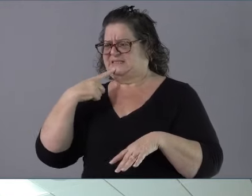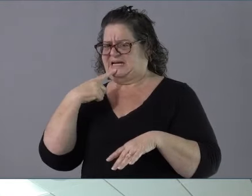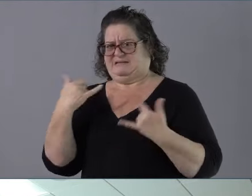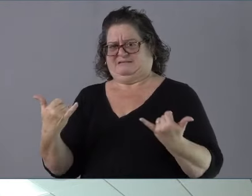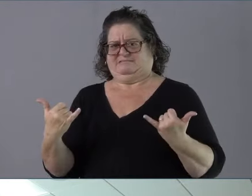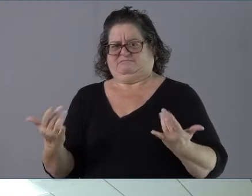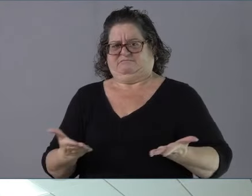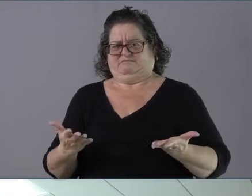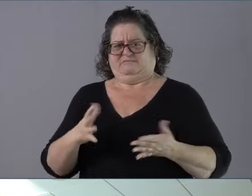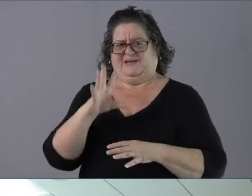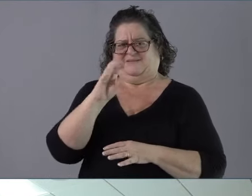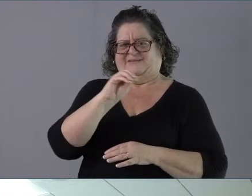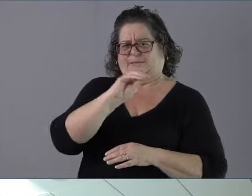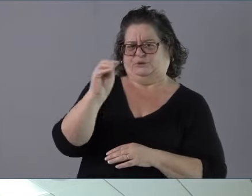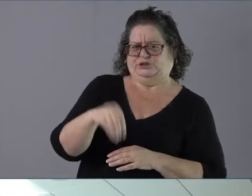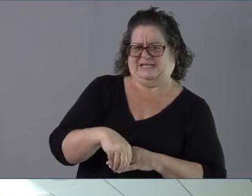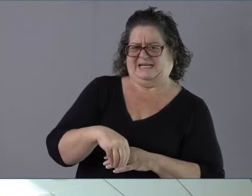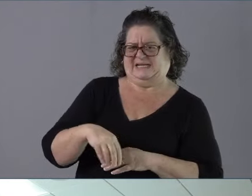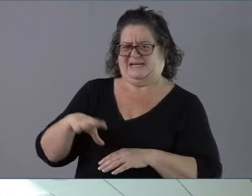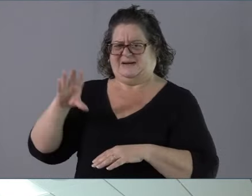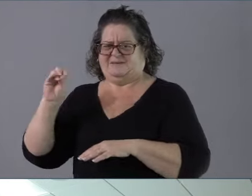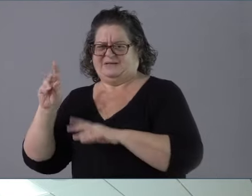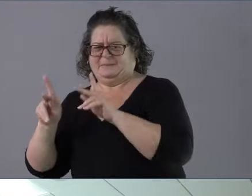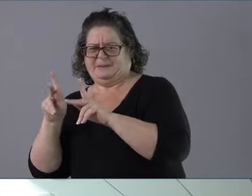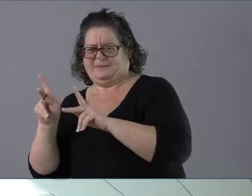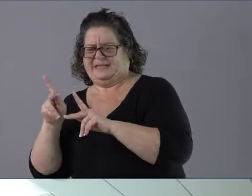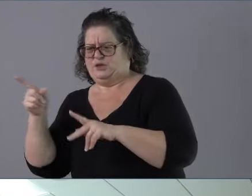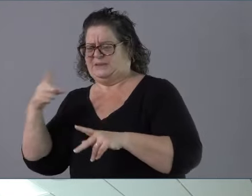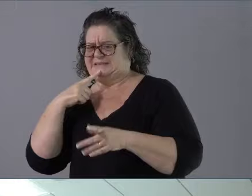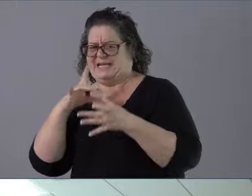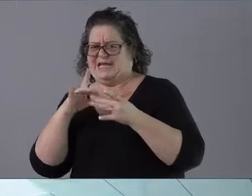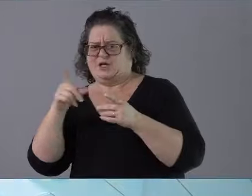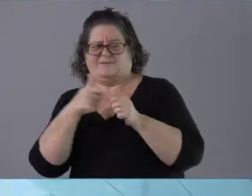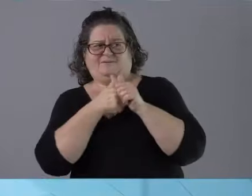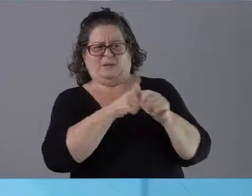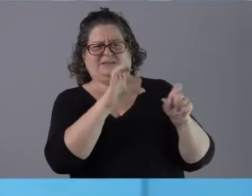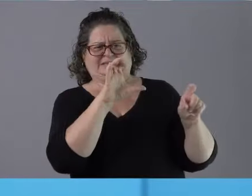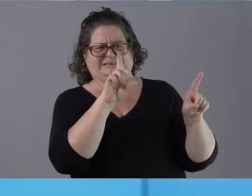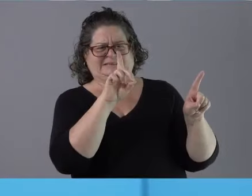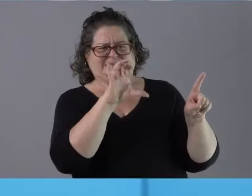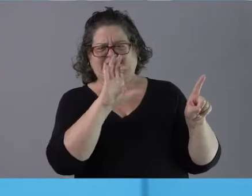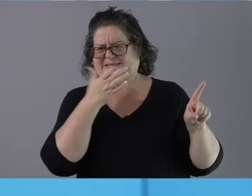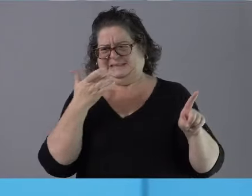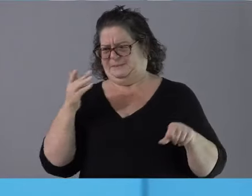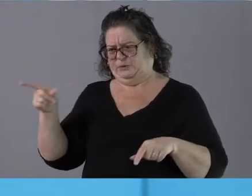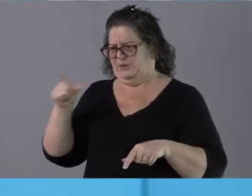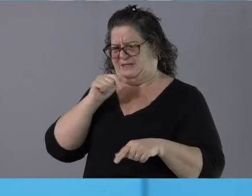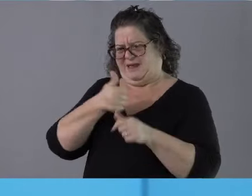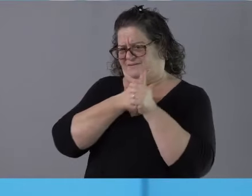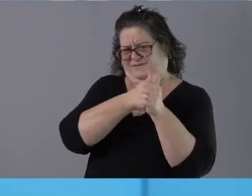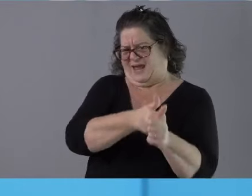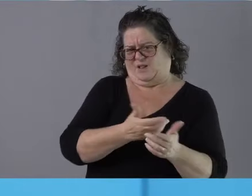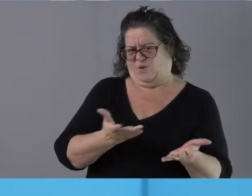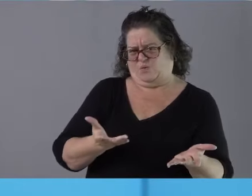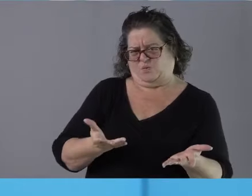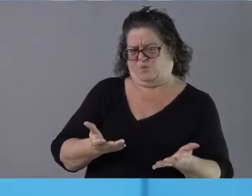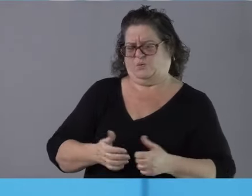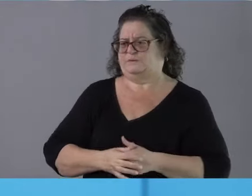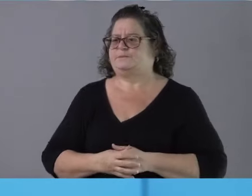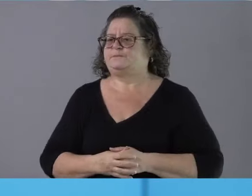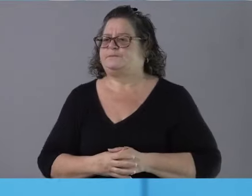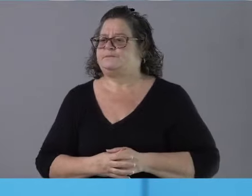following CDC guidelines. Why aren't you doing that? I'm informed by the guidelines of CDC. Those are our